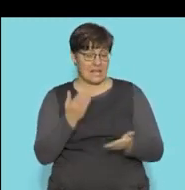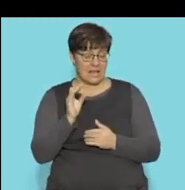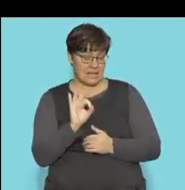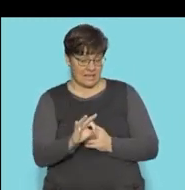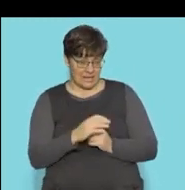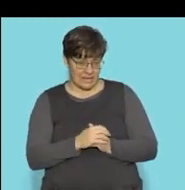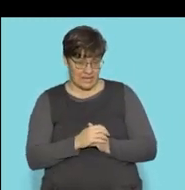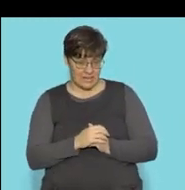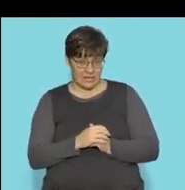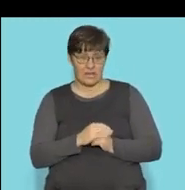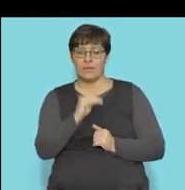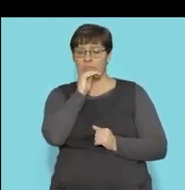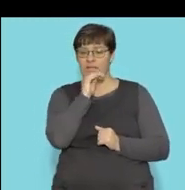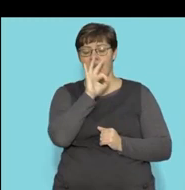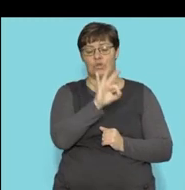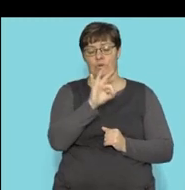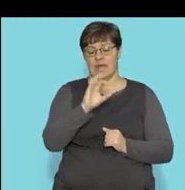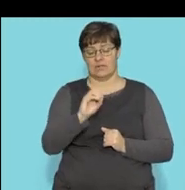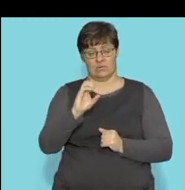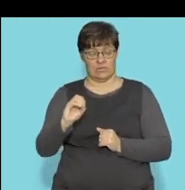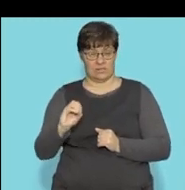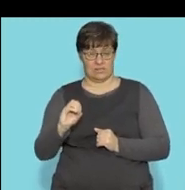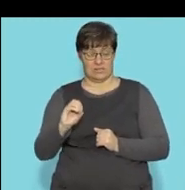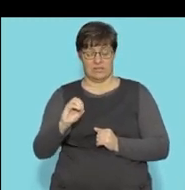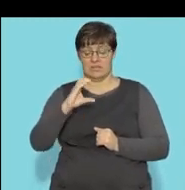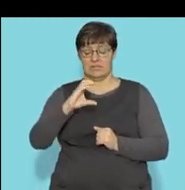factor of 3, will be 300